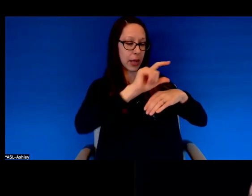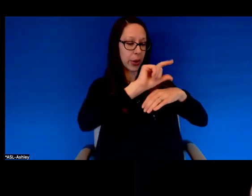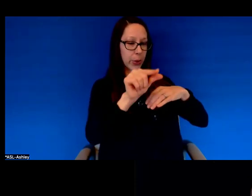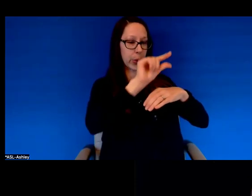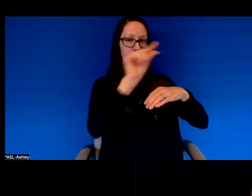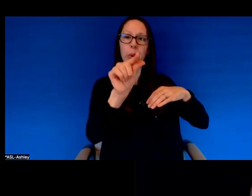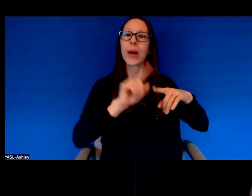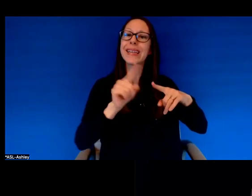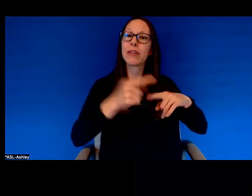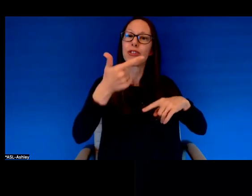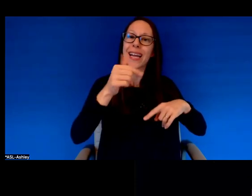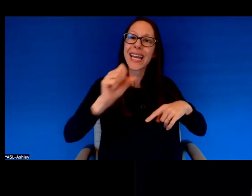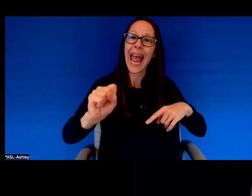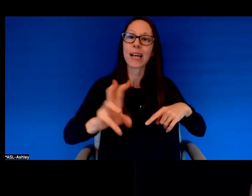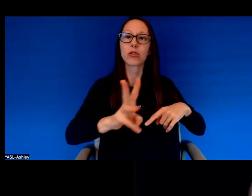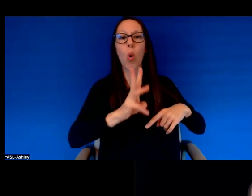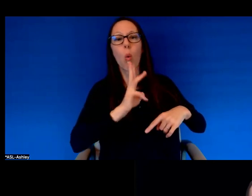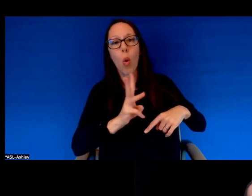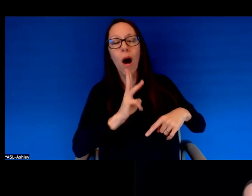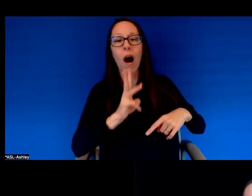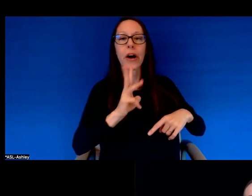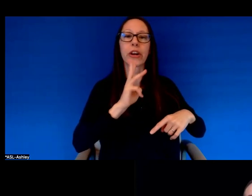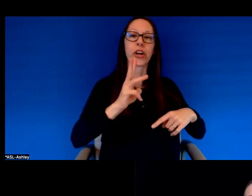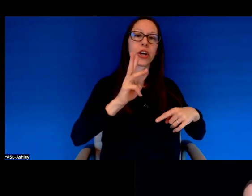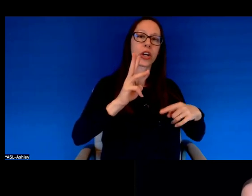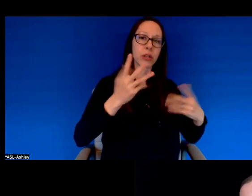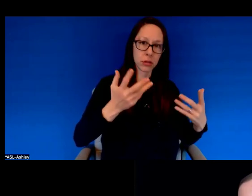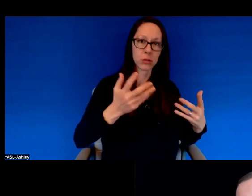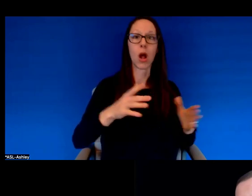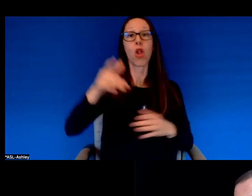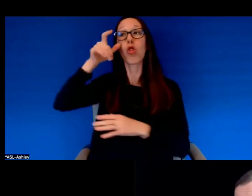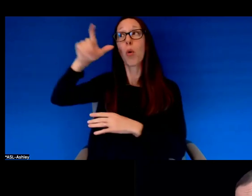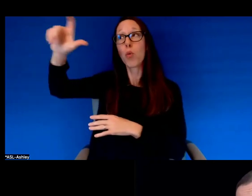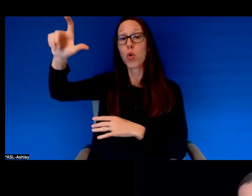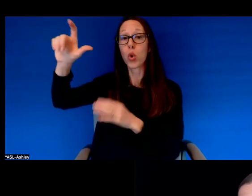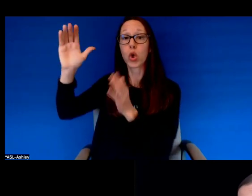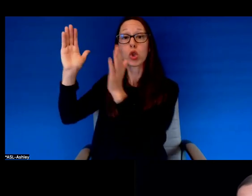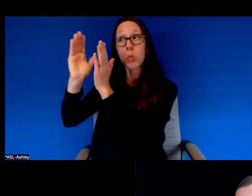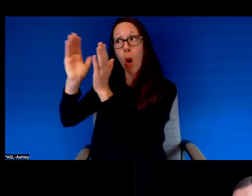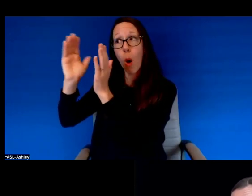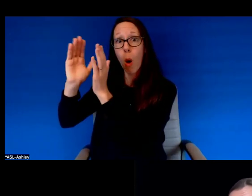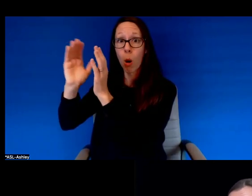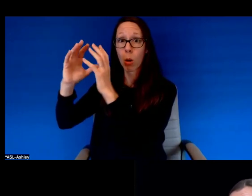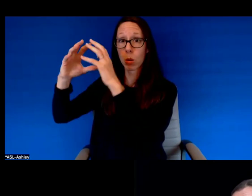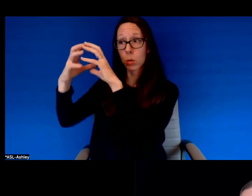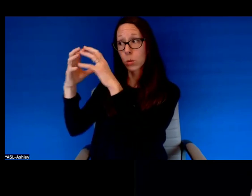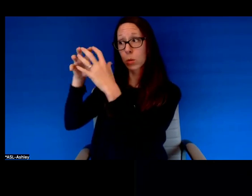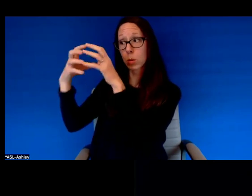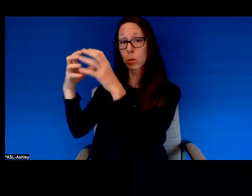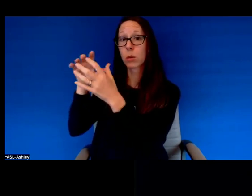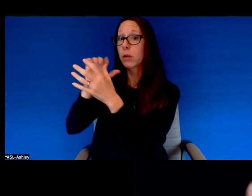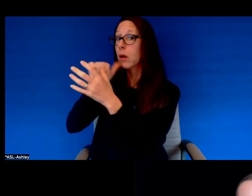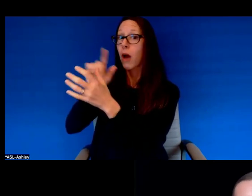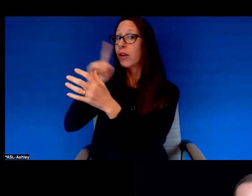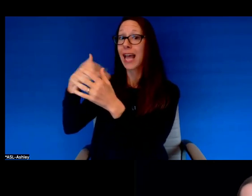the oxygen and the water vapors and the things that plants are providing. But the moon is actually very small and doesn't have the magnetic core like we